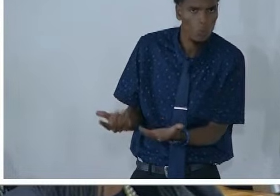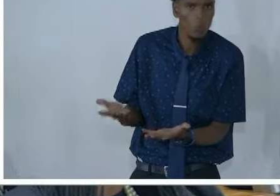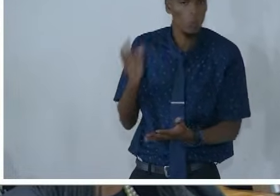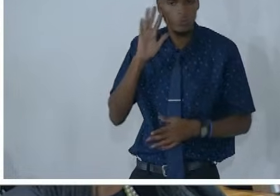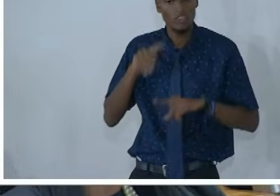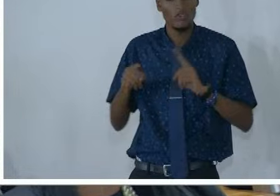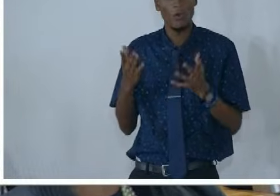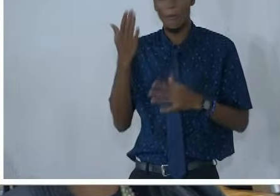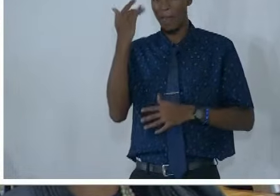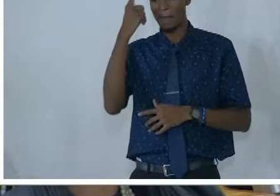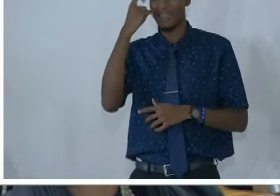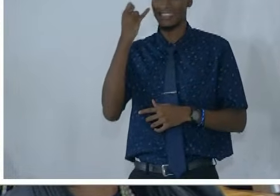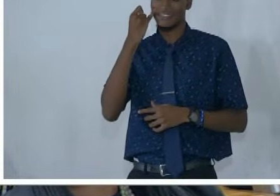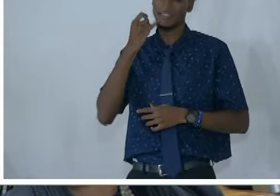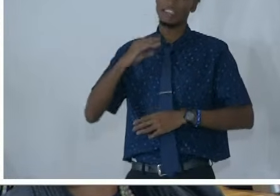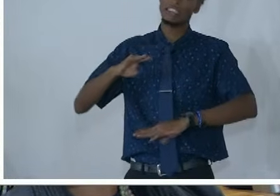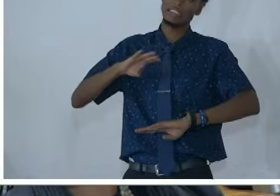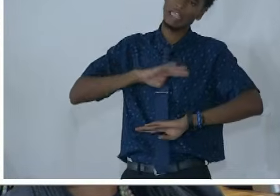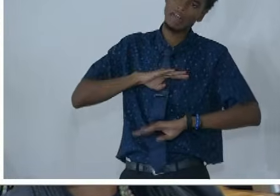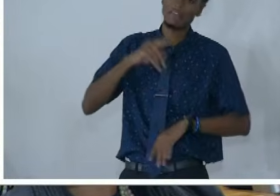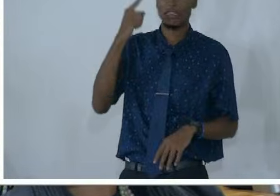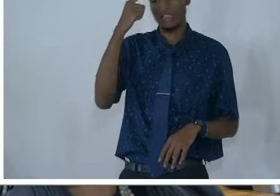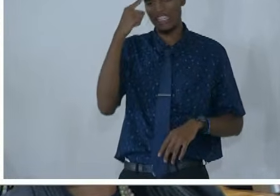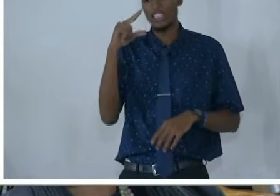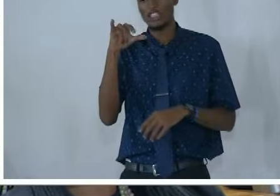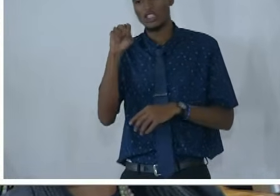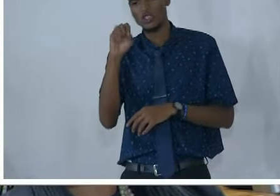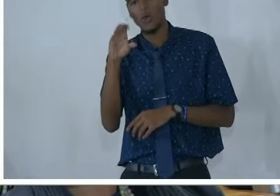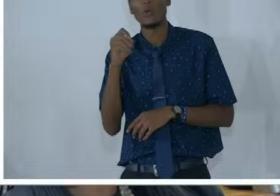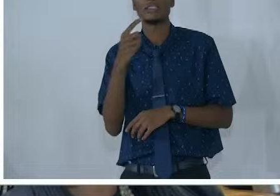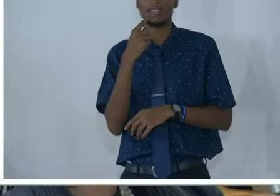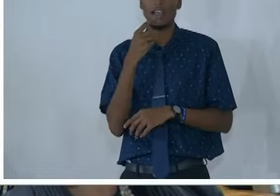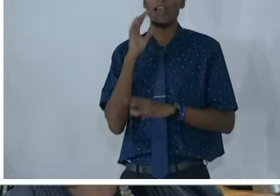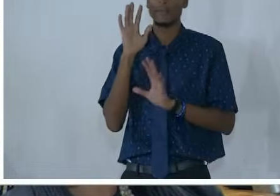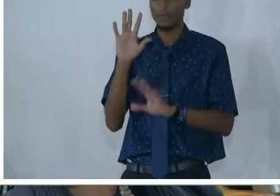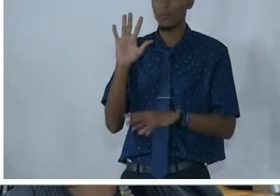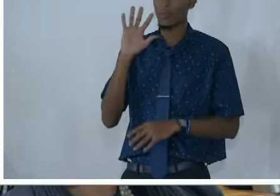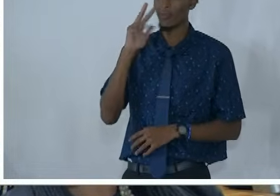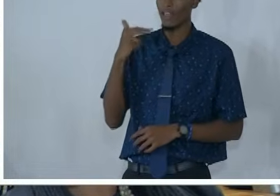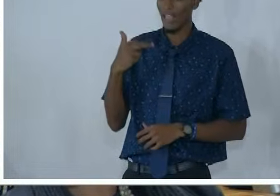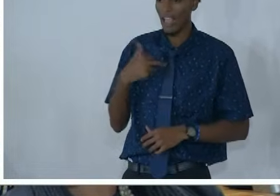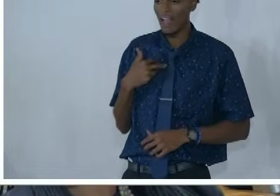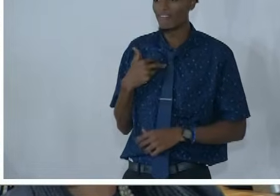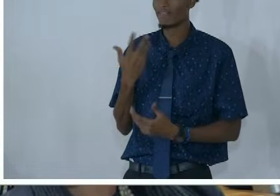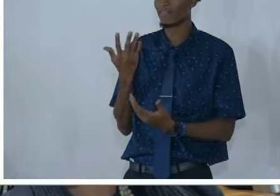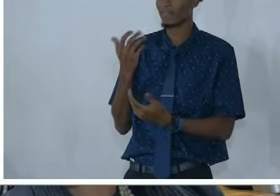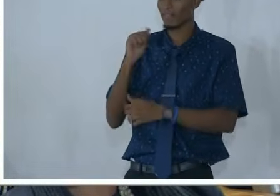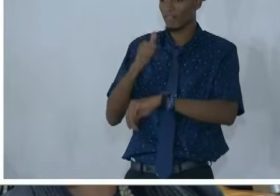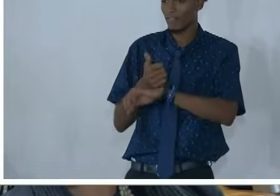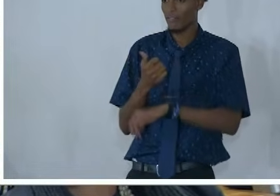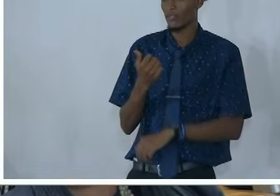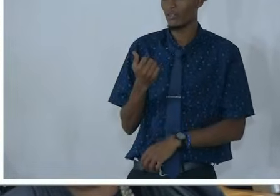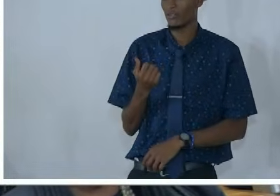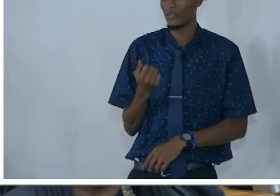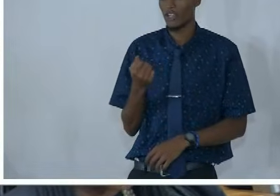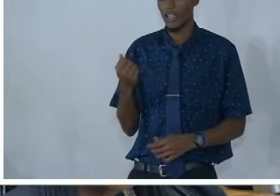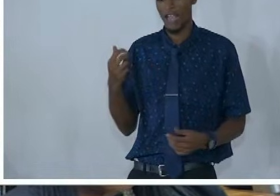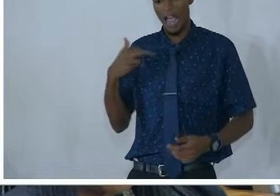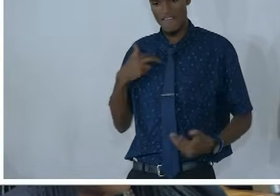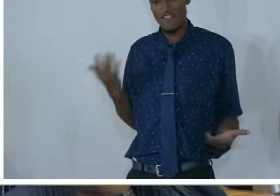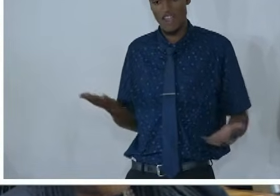a satisfaction that JISTV has sent 2 large earth movers